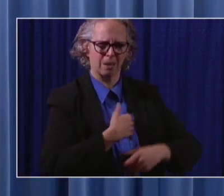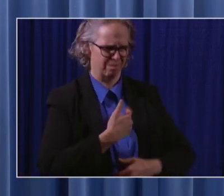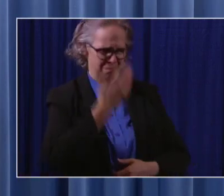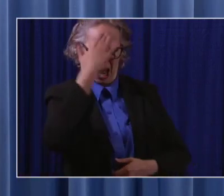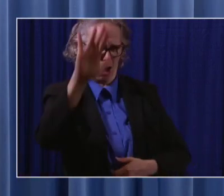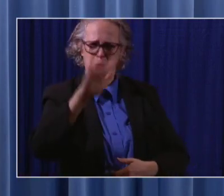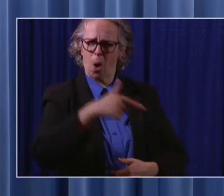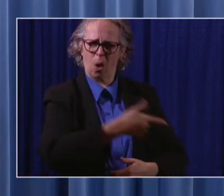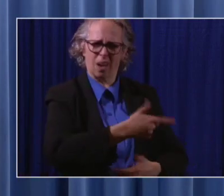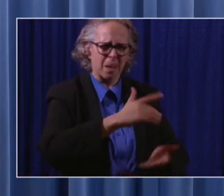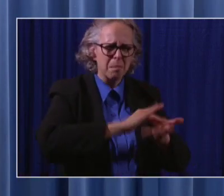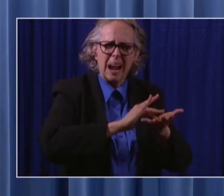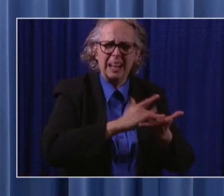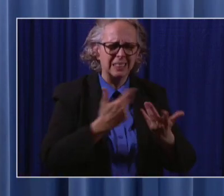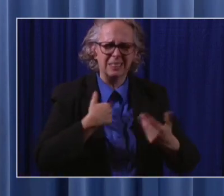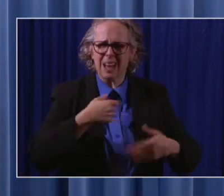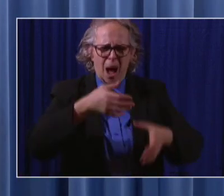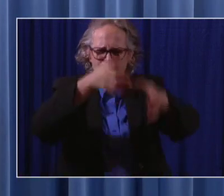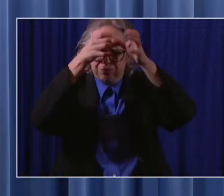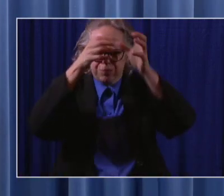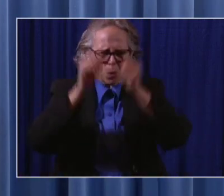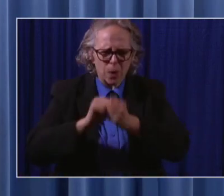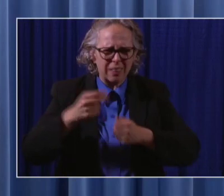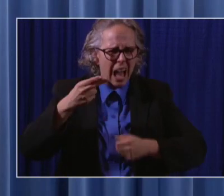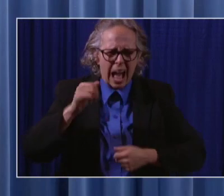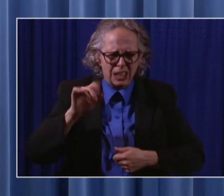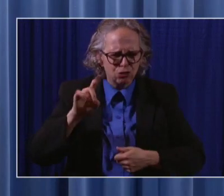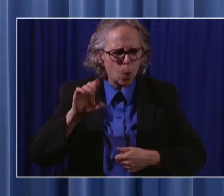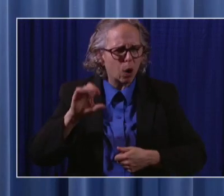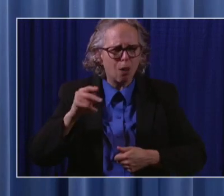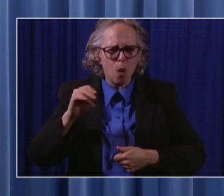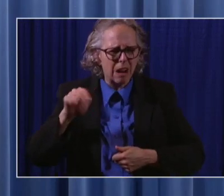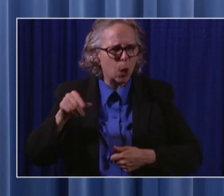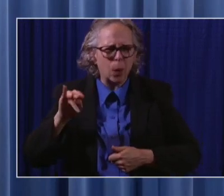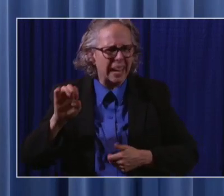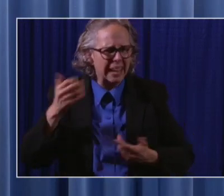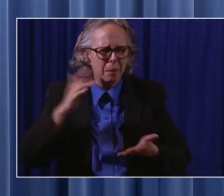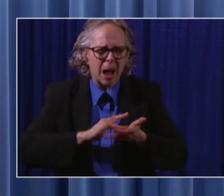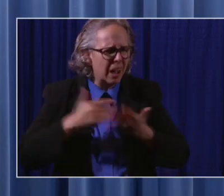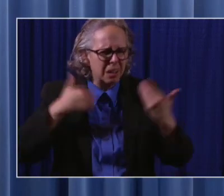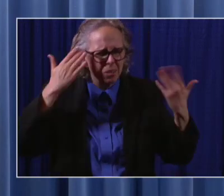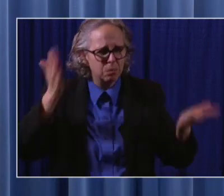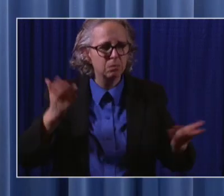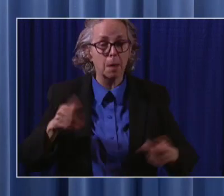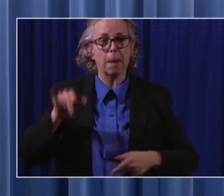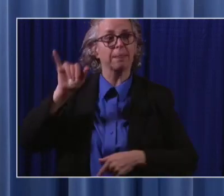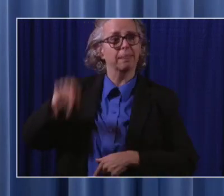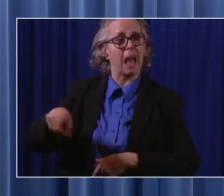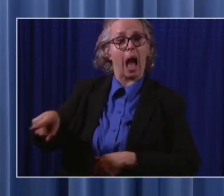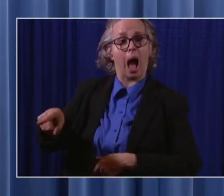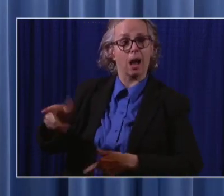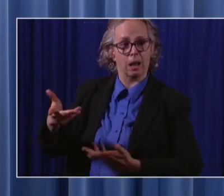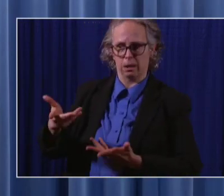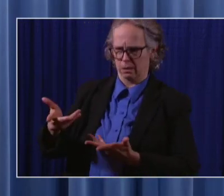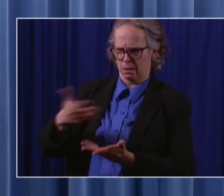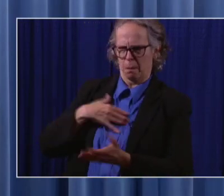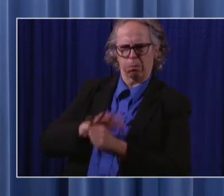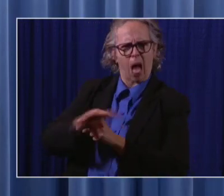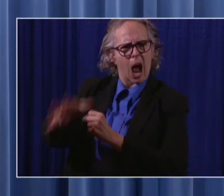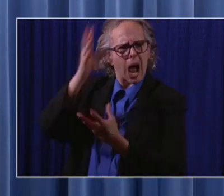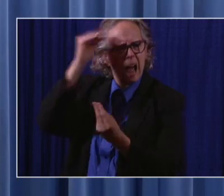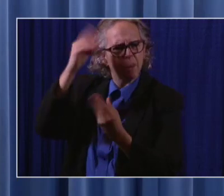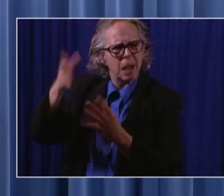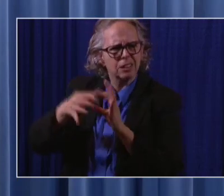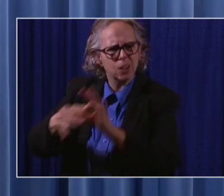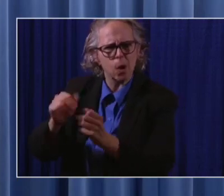But there certainly is enough information out there that would indicate that when used possibly with